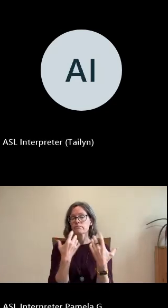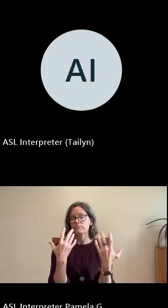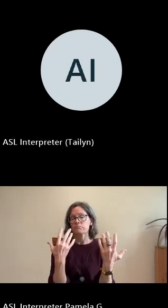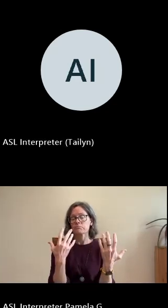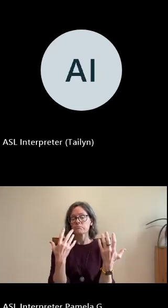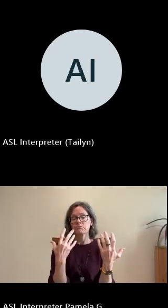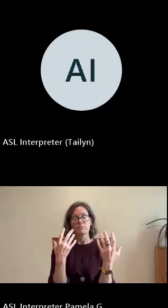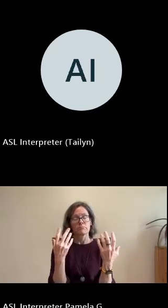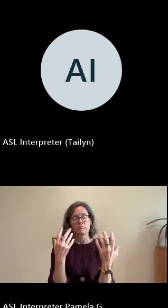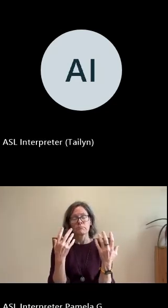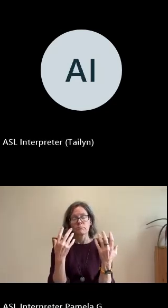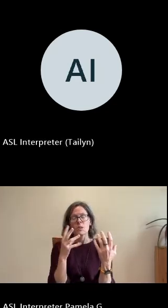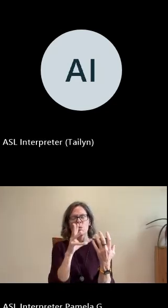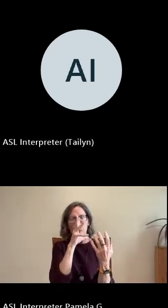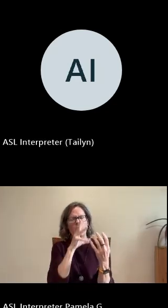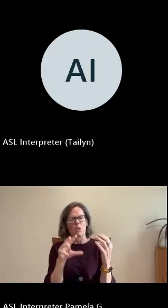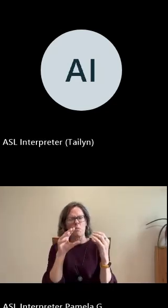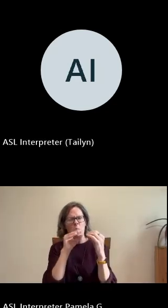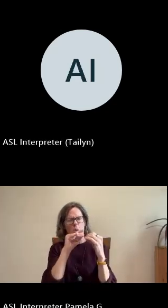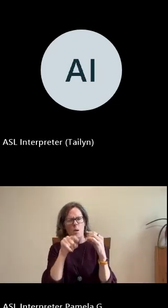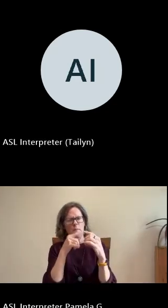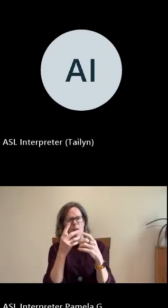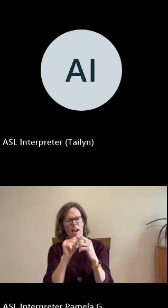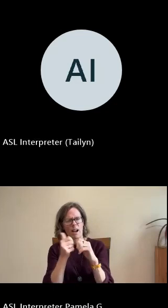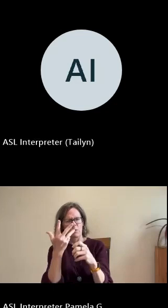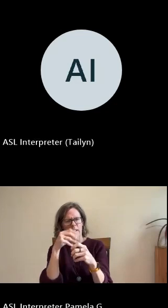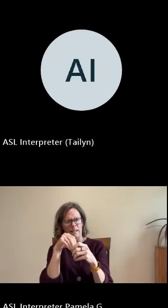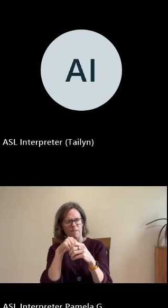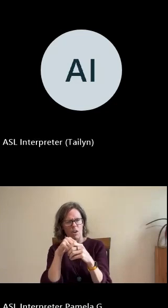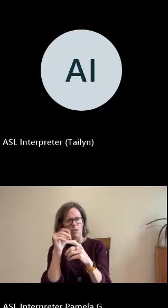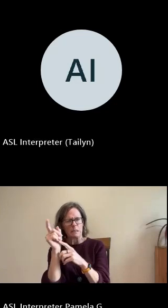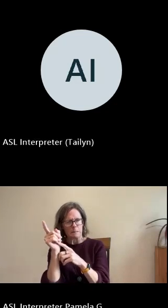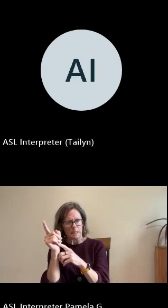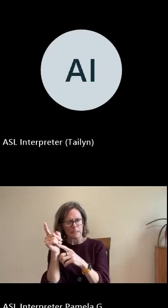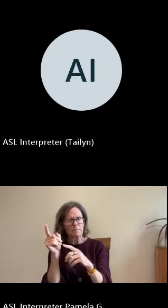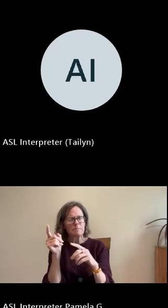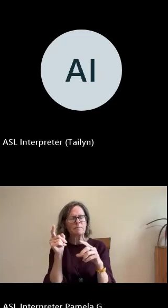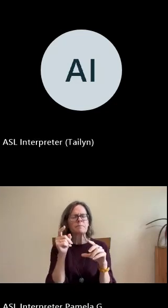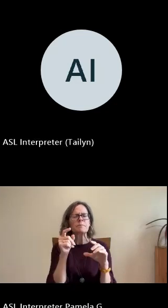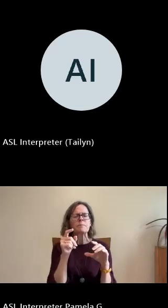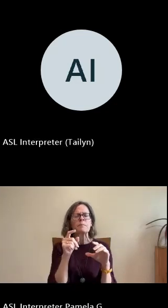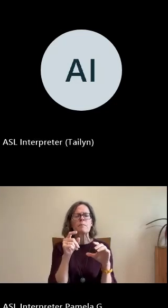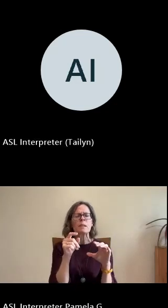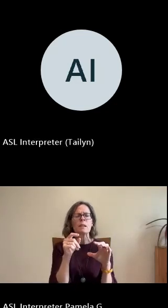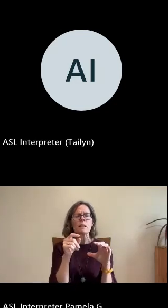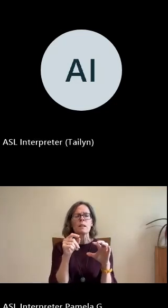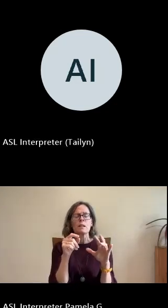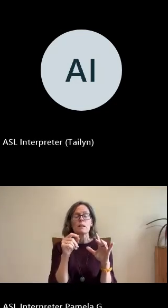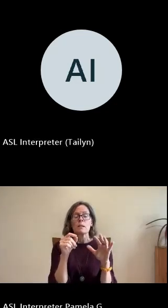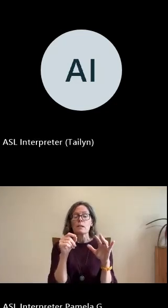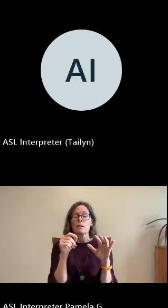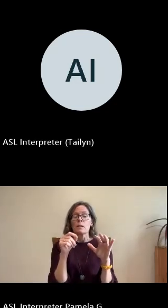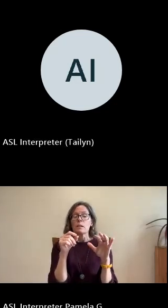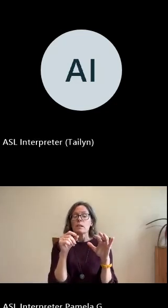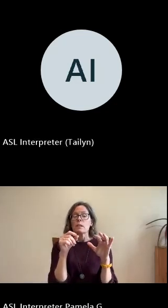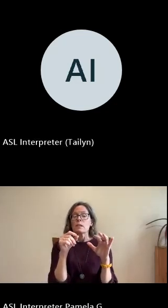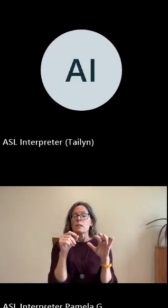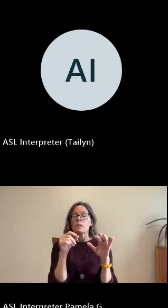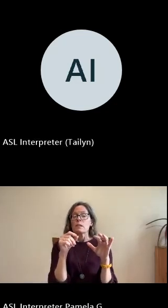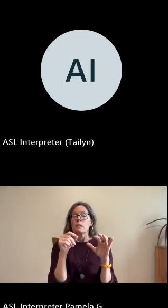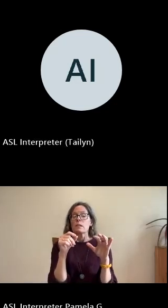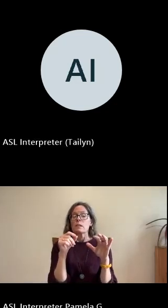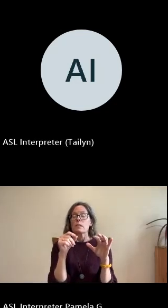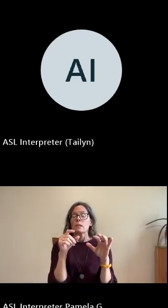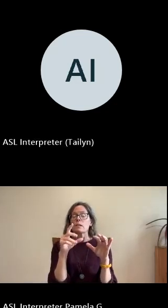And there's a lot. We'll talk a little bit more about getting involved in just a little bit too. So I just want to talk about